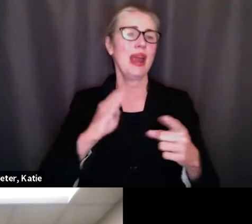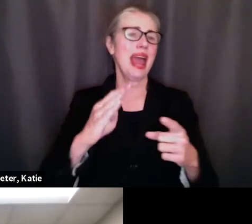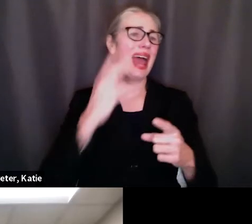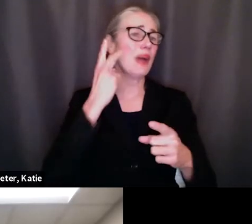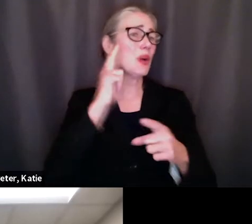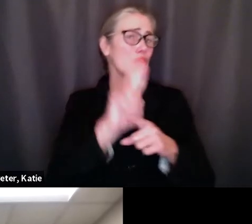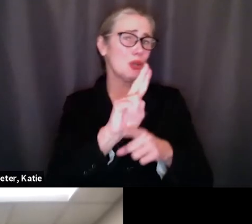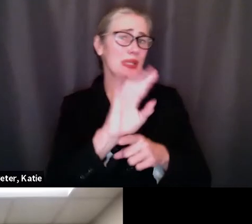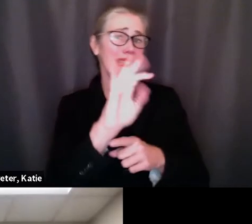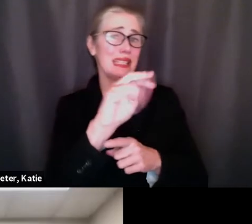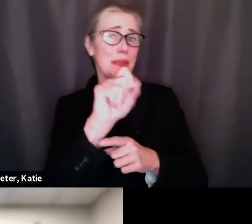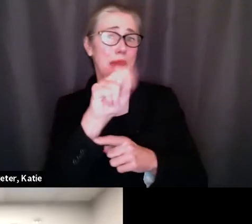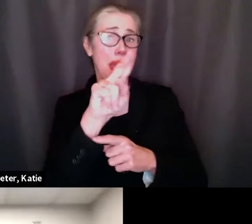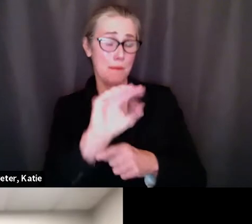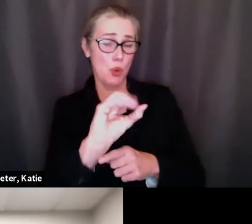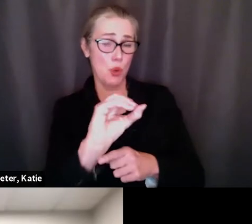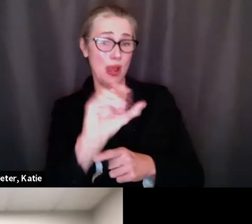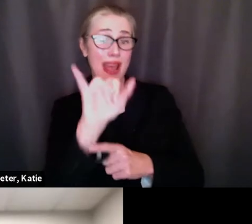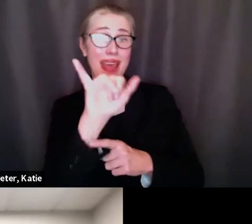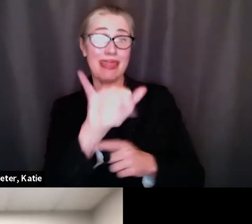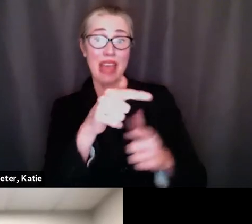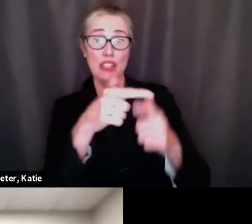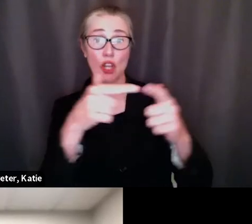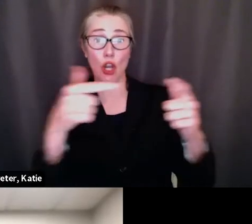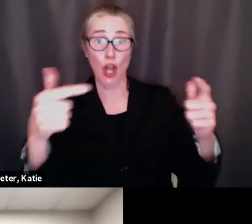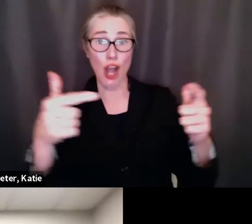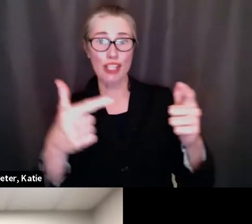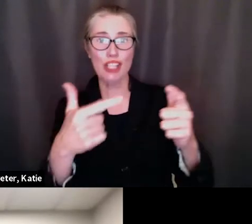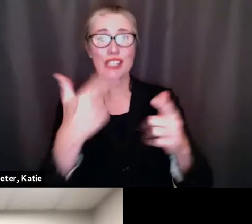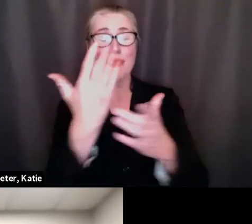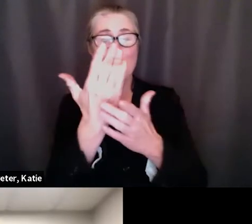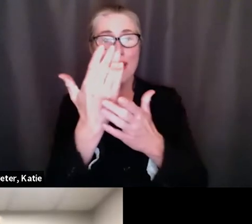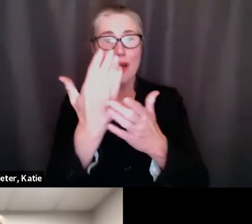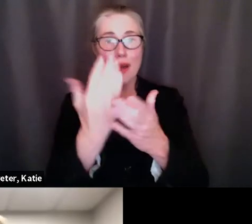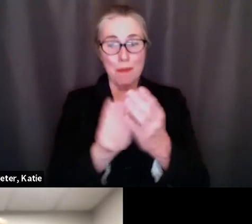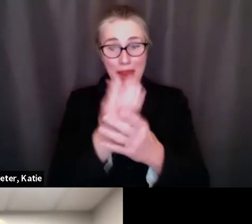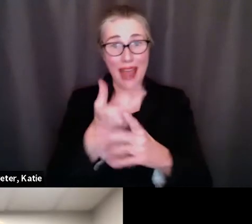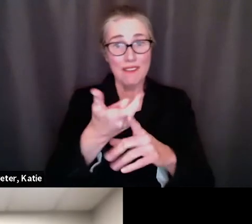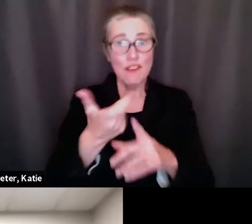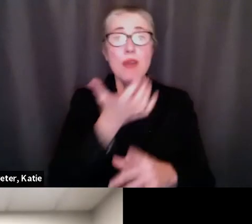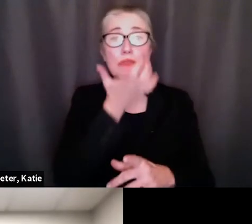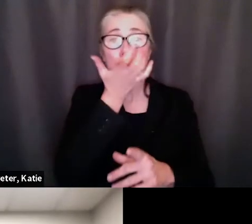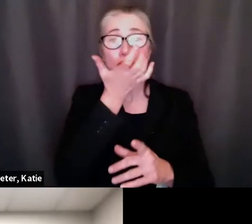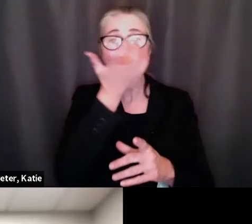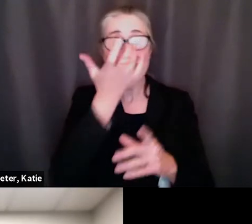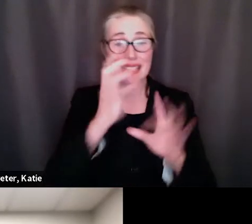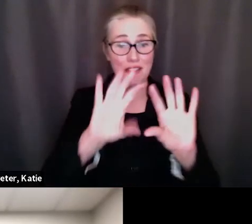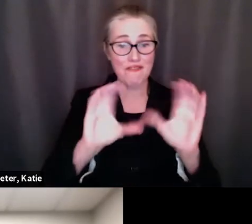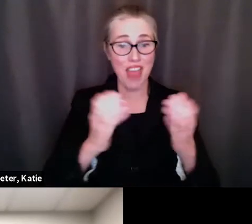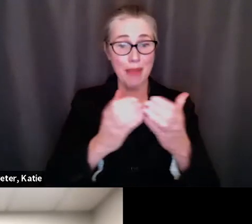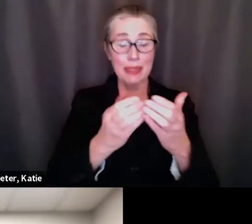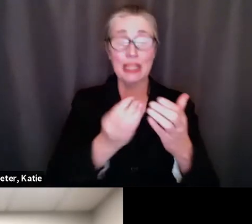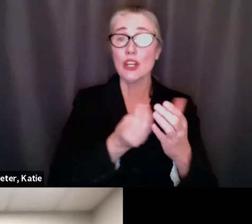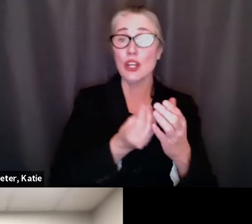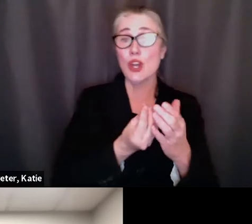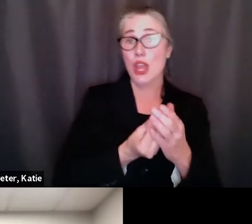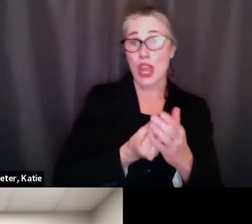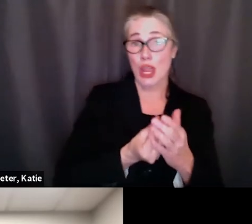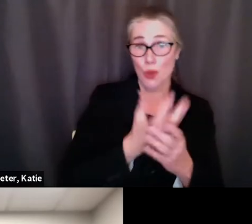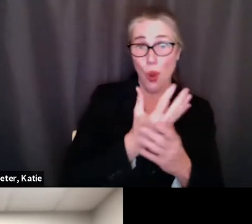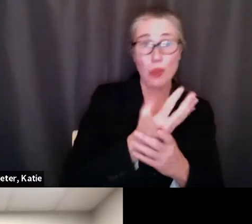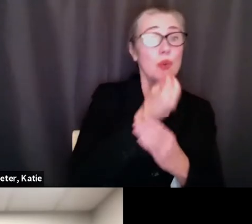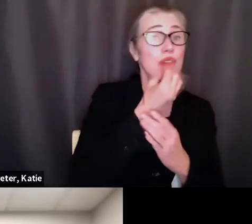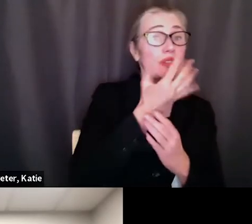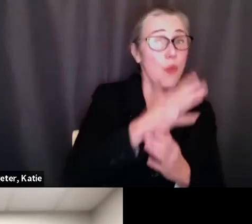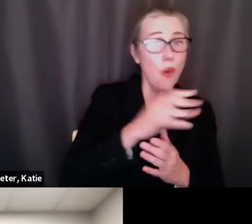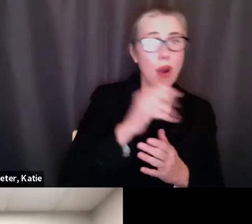familiarize ourselves the bamboo is the largest member of the grass family grows in warm or tropical regions where it often reaches